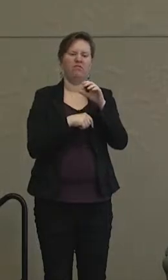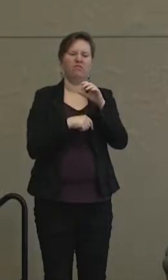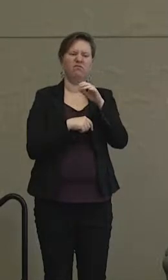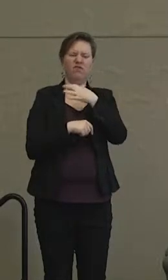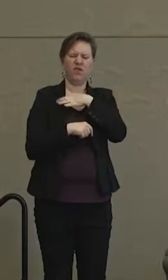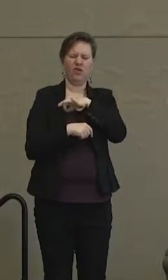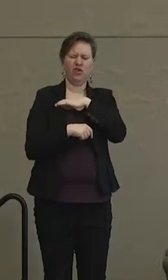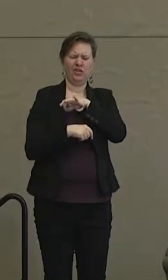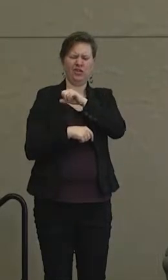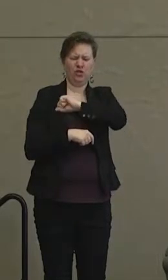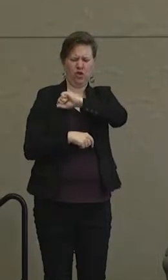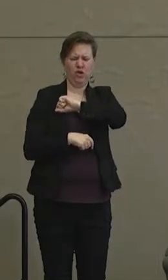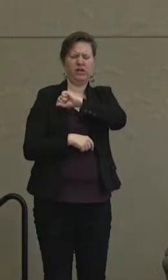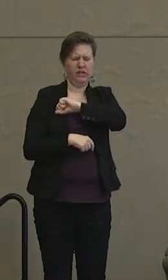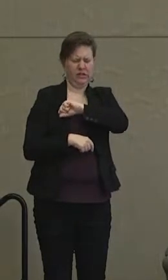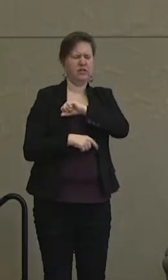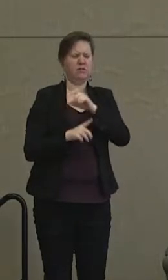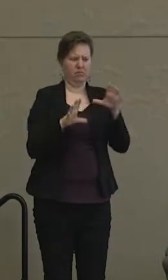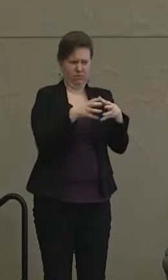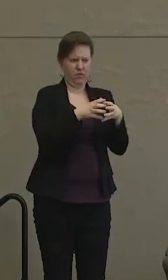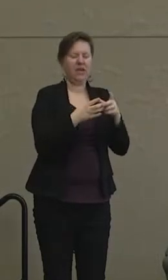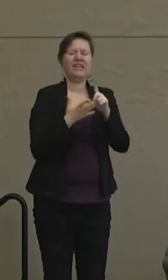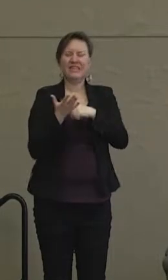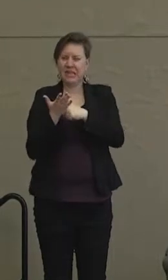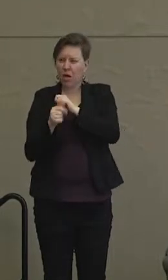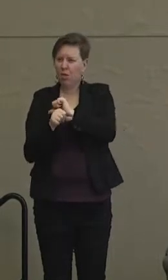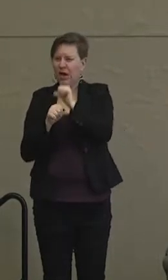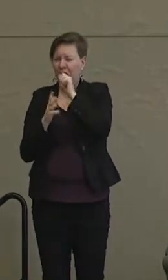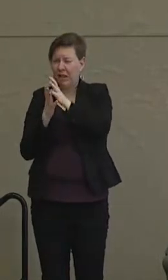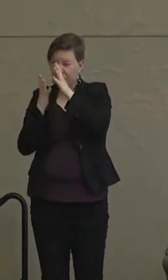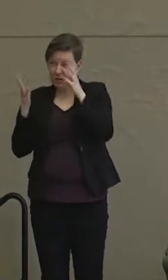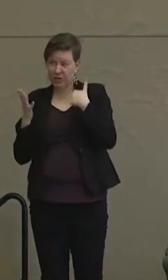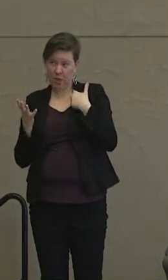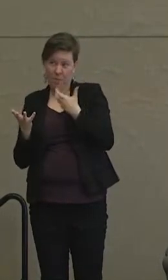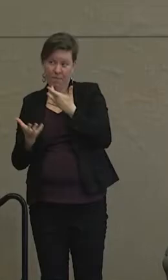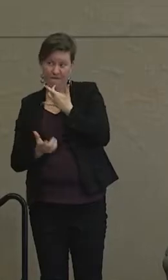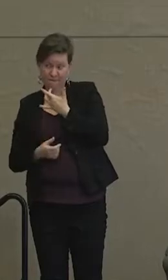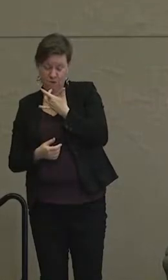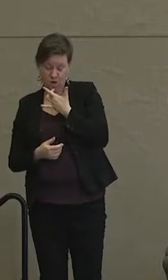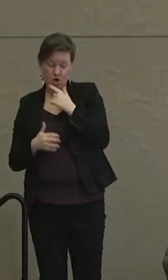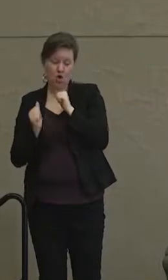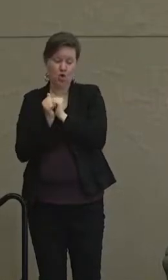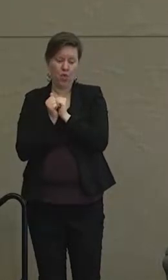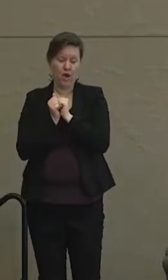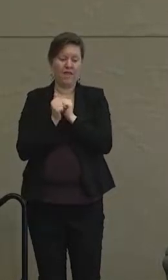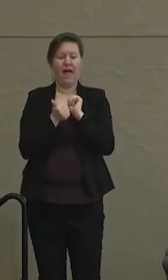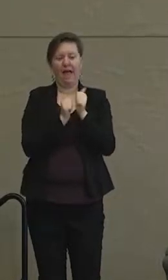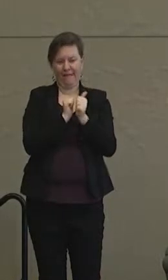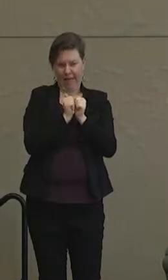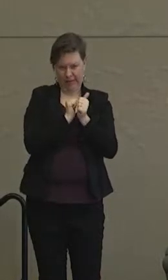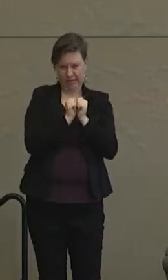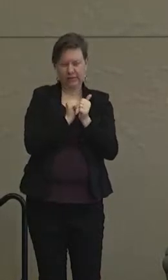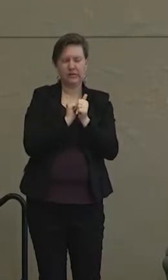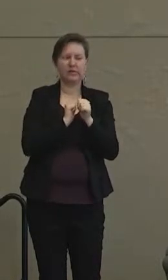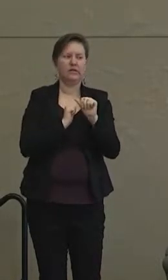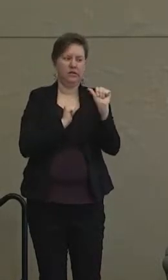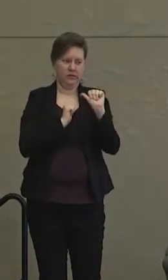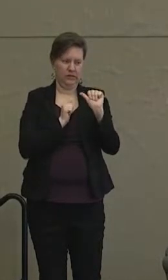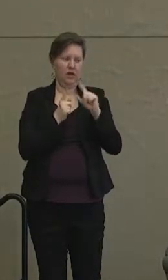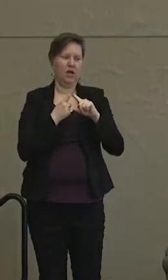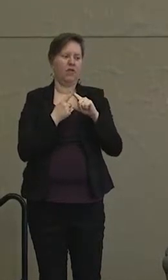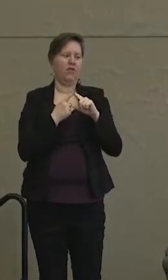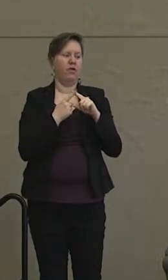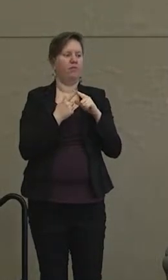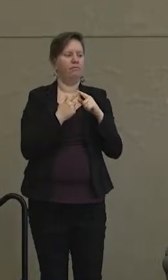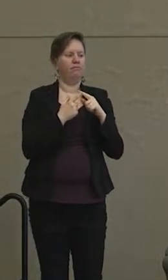sororities, do some work, not quite as much as I would like, with athletics, both the intramural